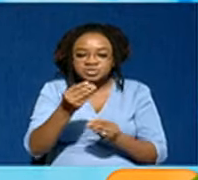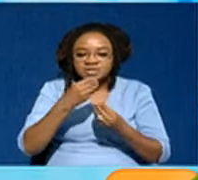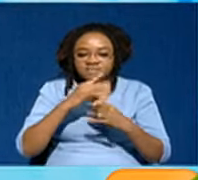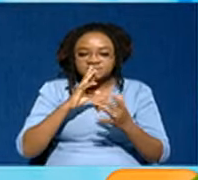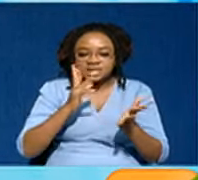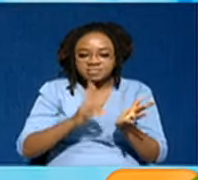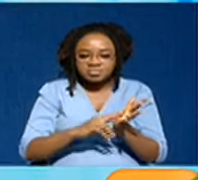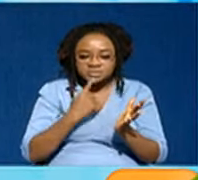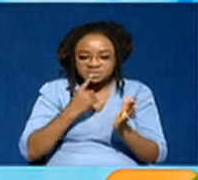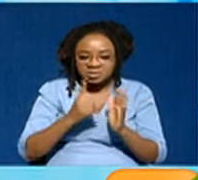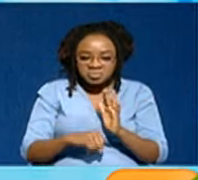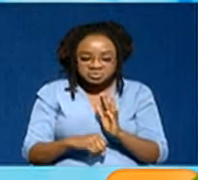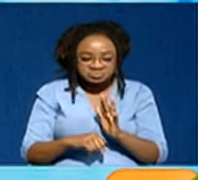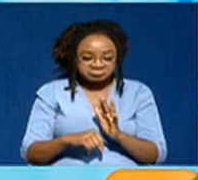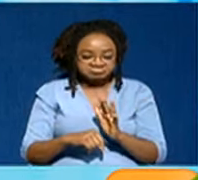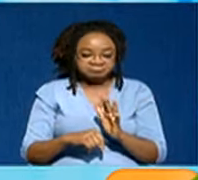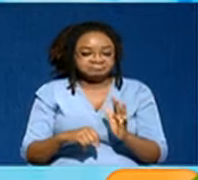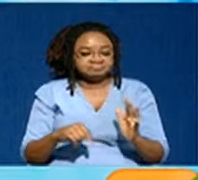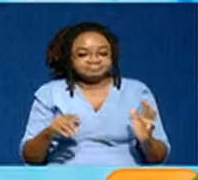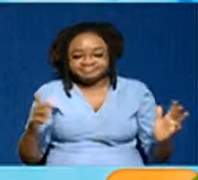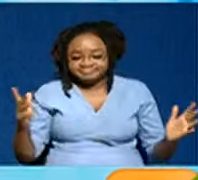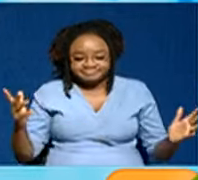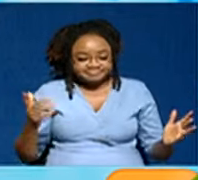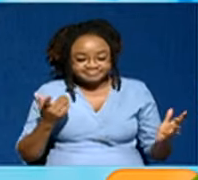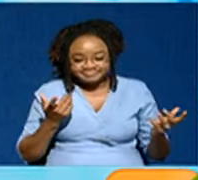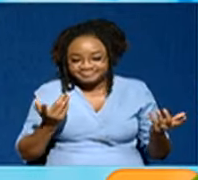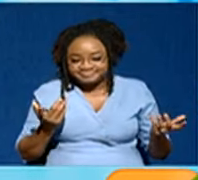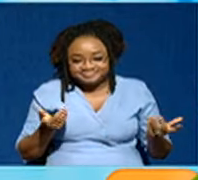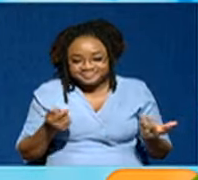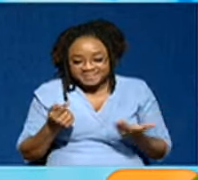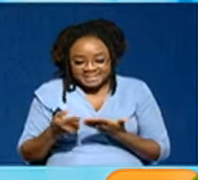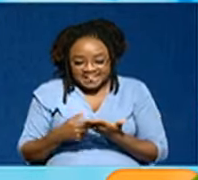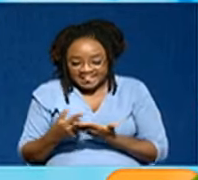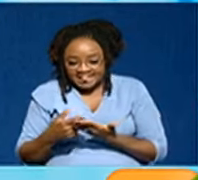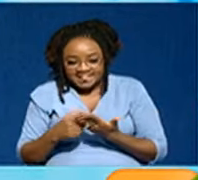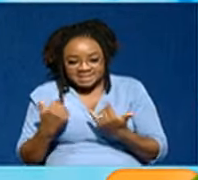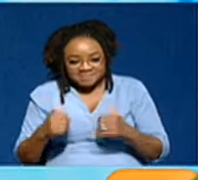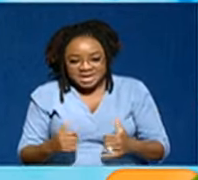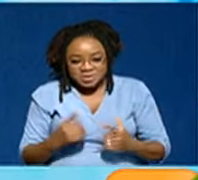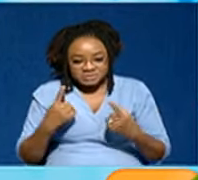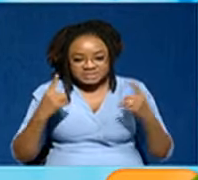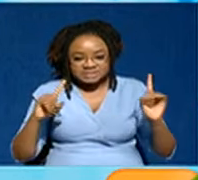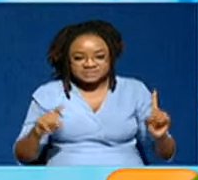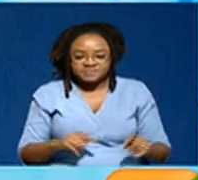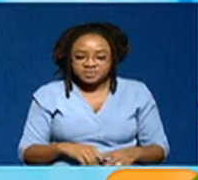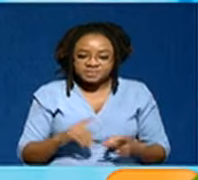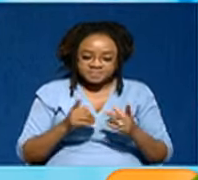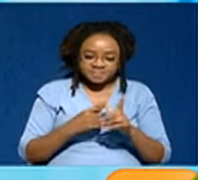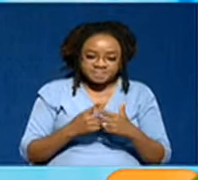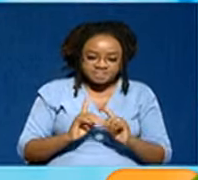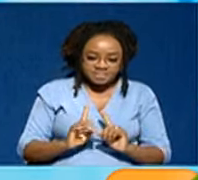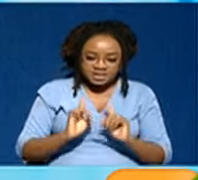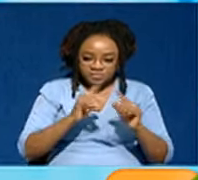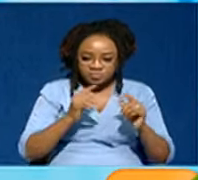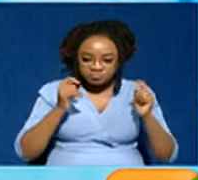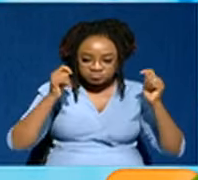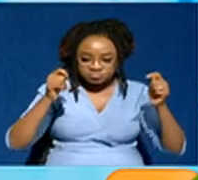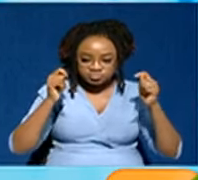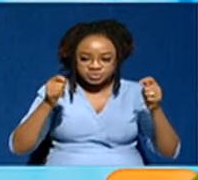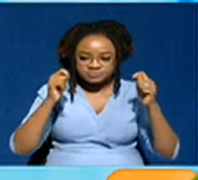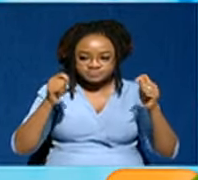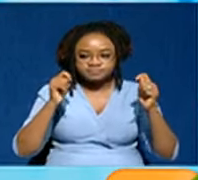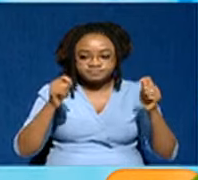saying that he has not been able to conciliate us. And then we went to the Labor Court. We went for a strike.